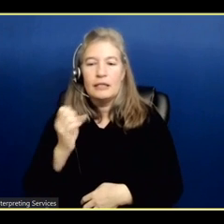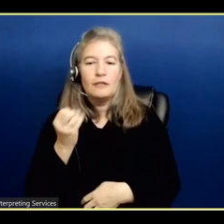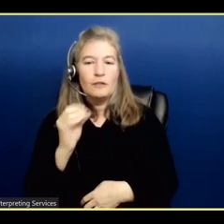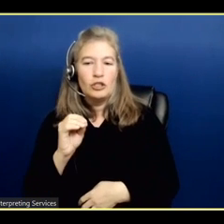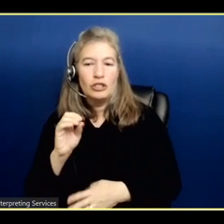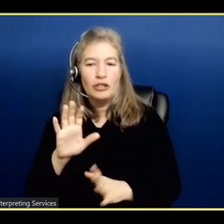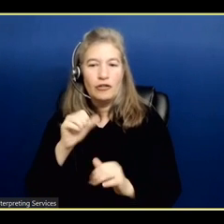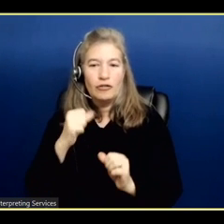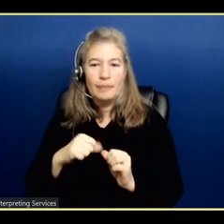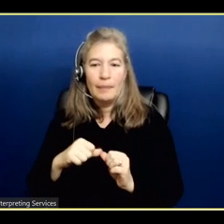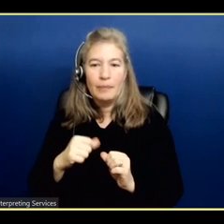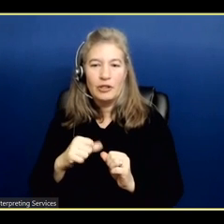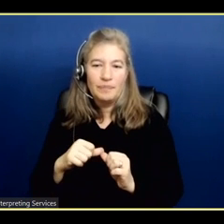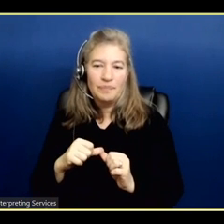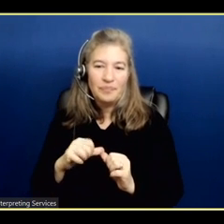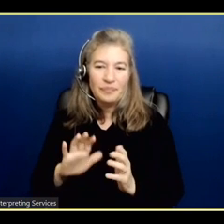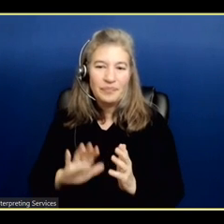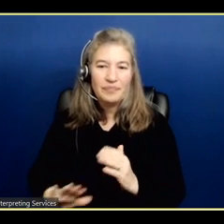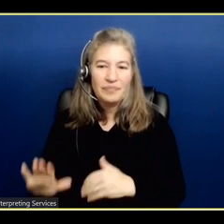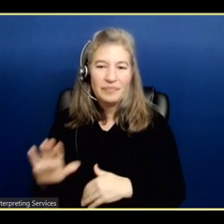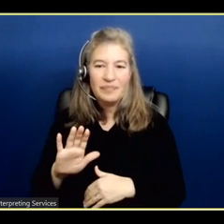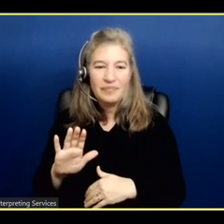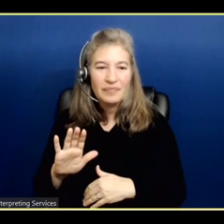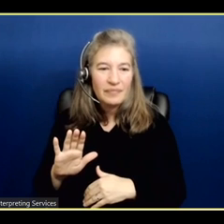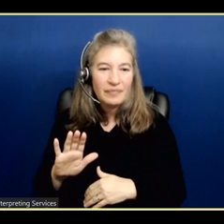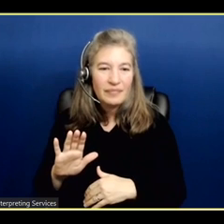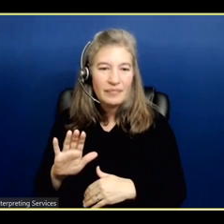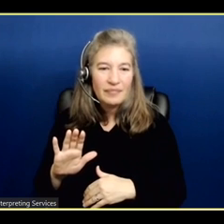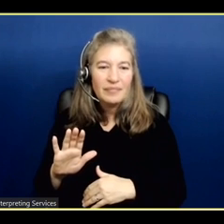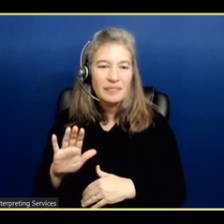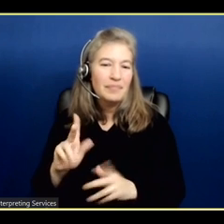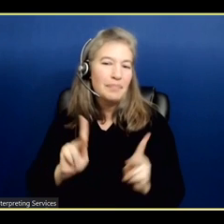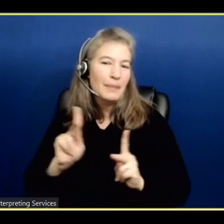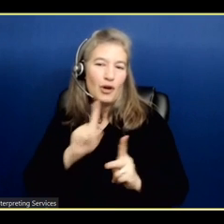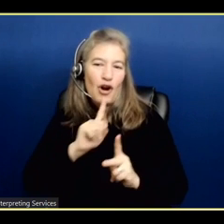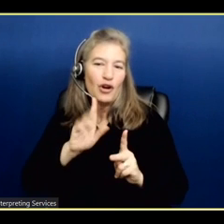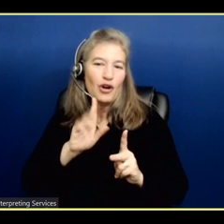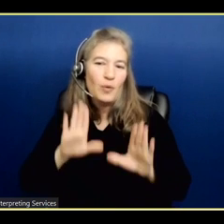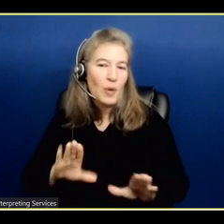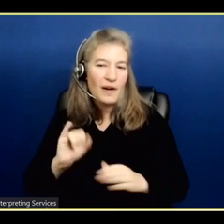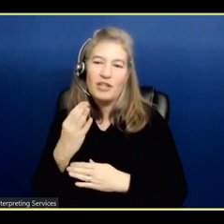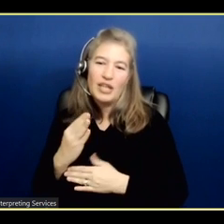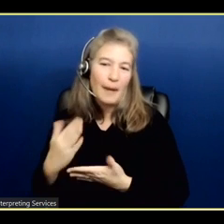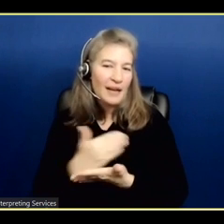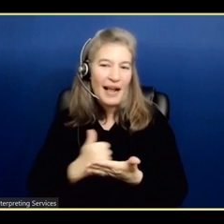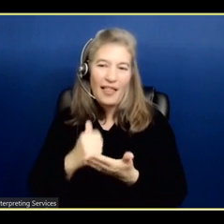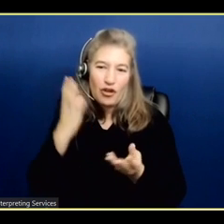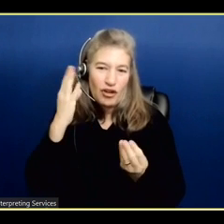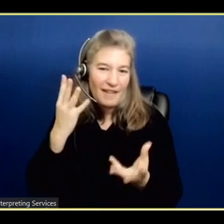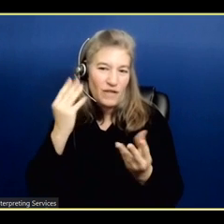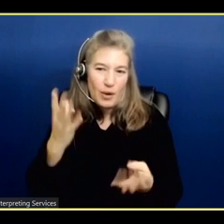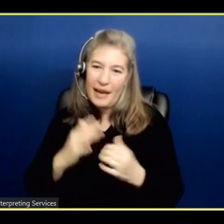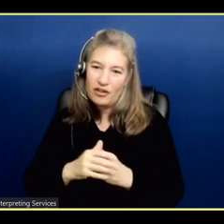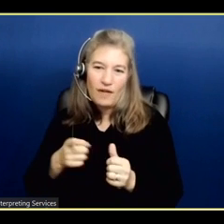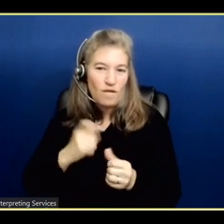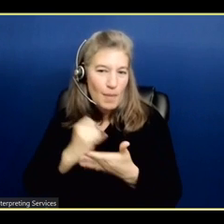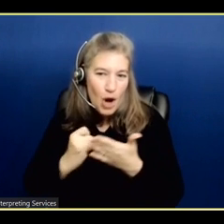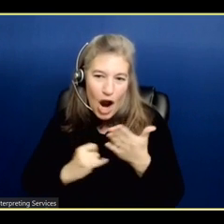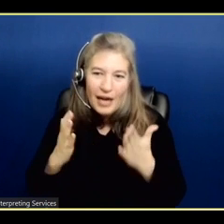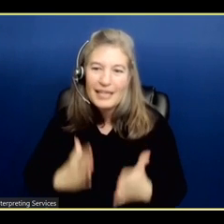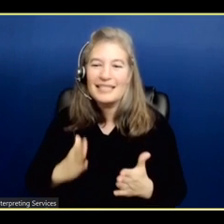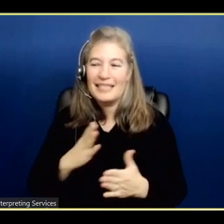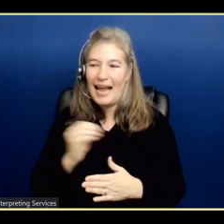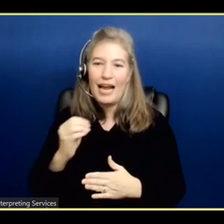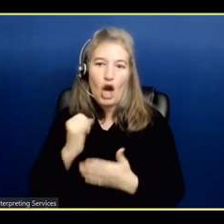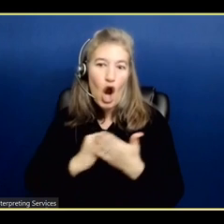regionally, and certainly for us here in the city, are doing a tremendous job of gathering information from artists and arts